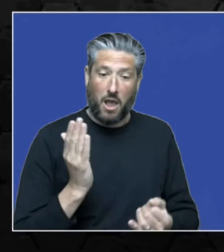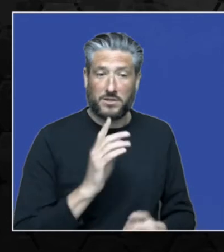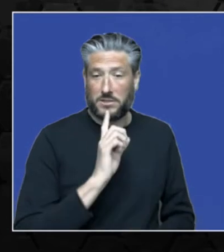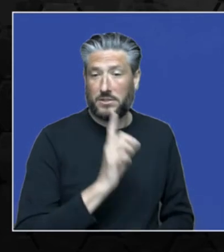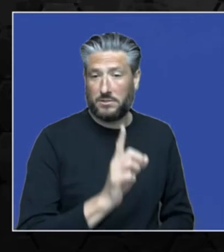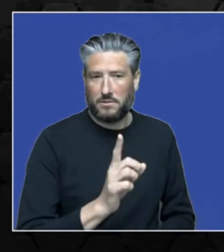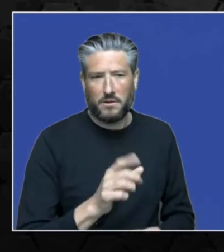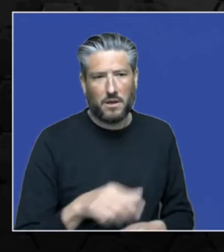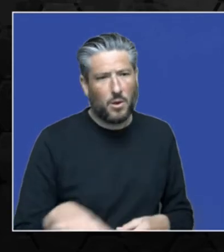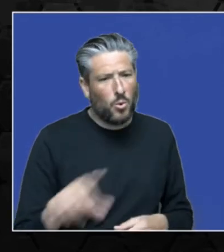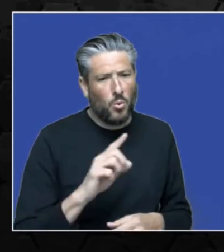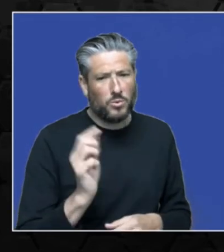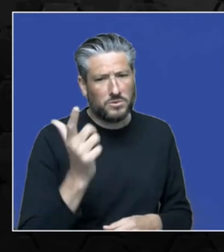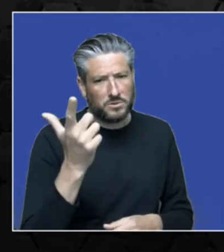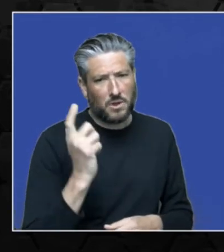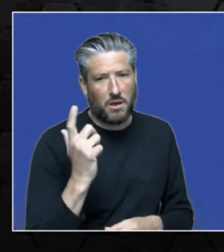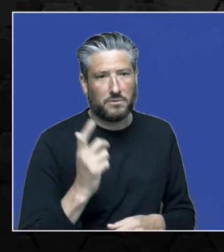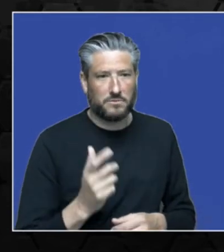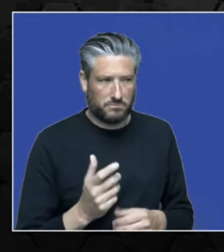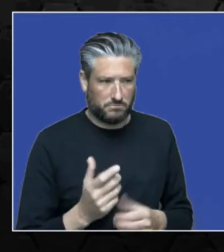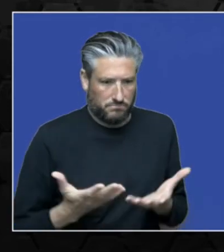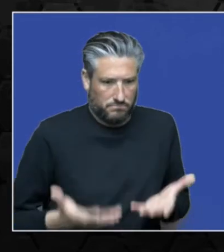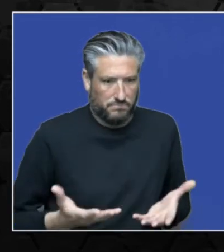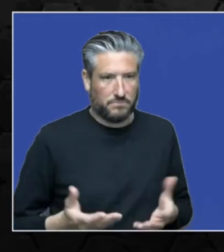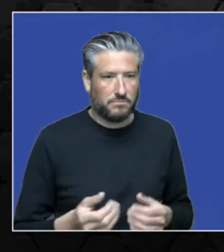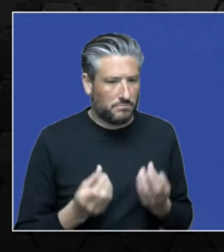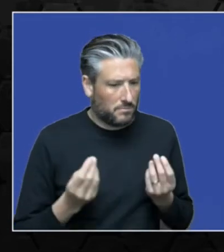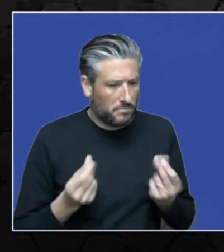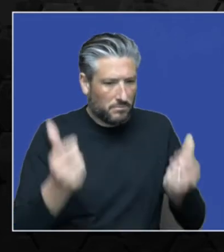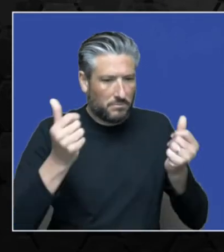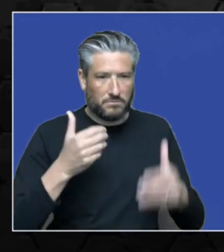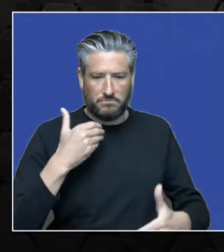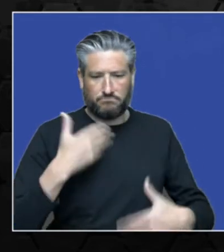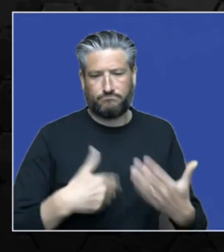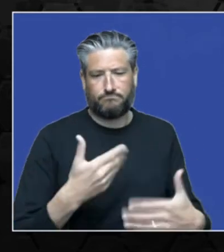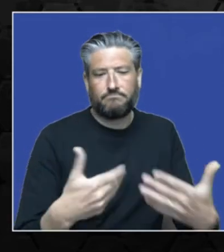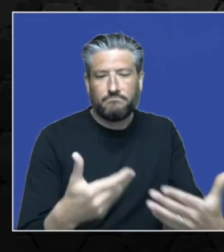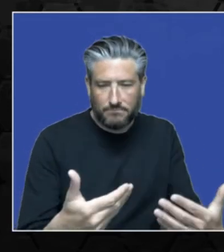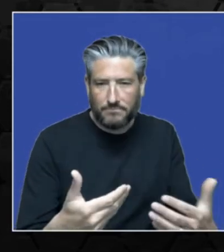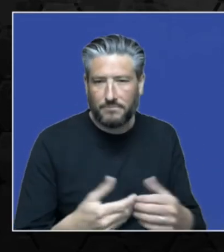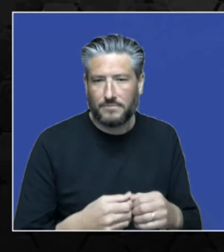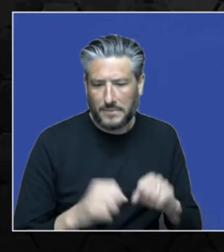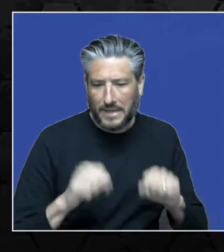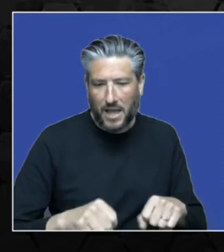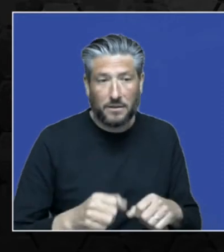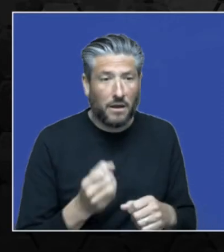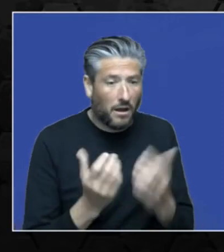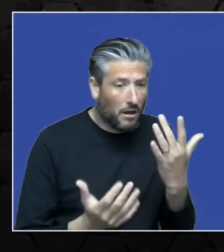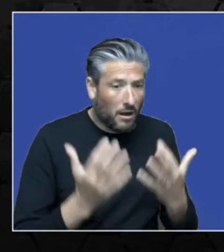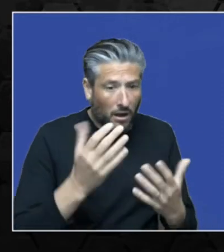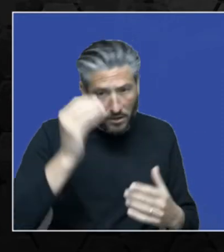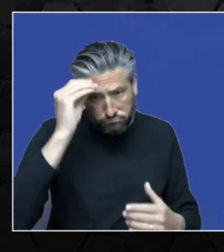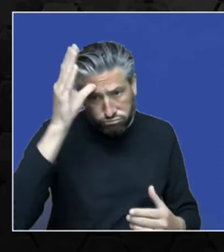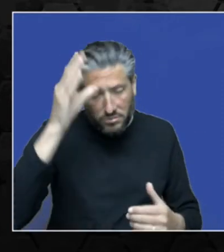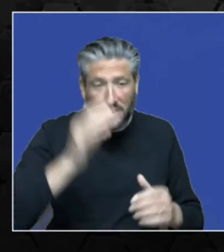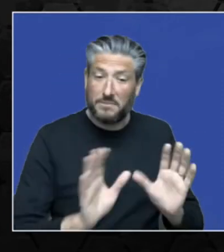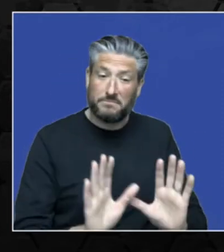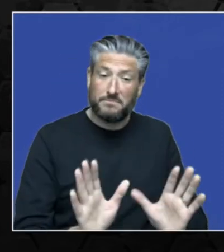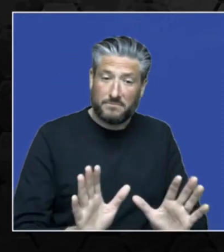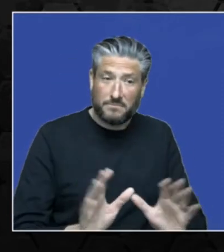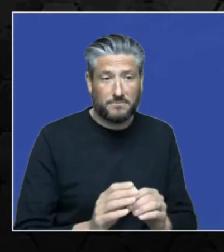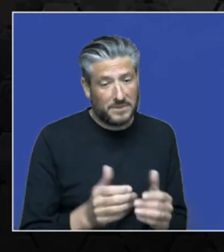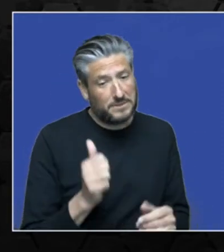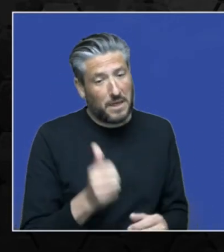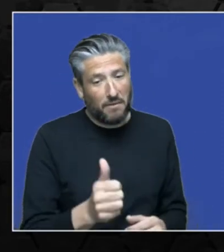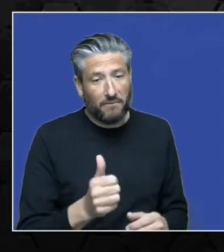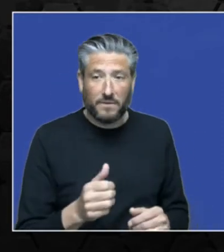quickly. And like I mentioned previously, no machine learning expertise is required. This is a very great way to get started with